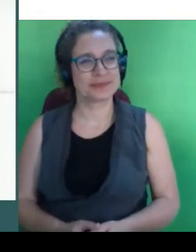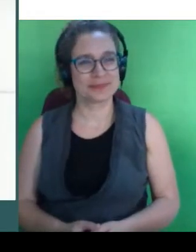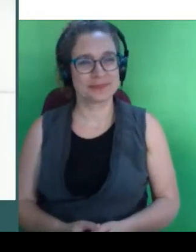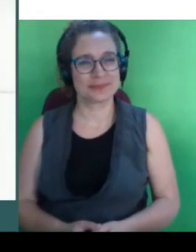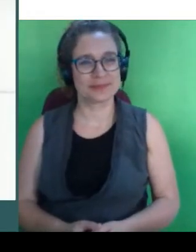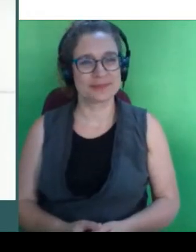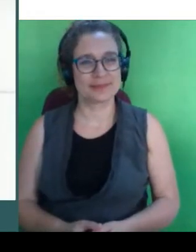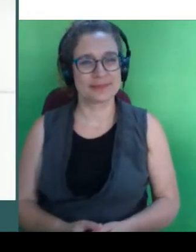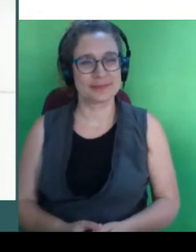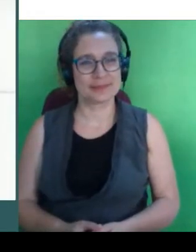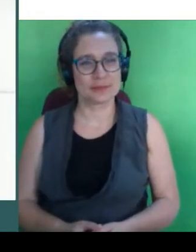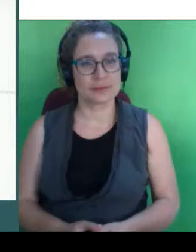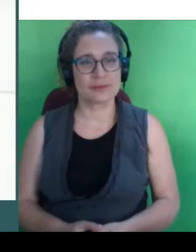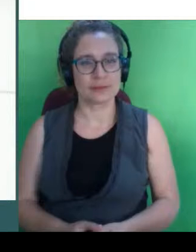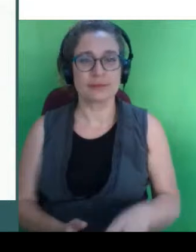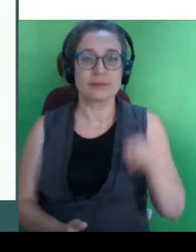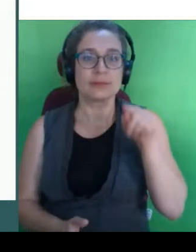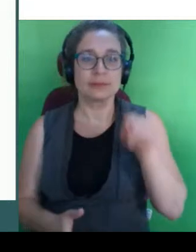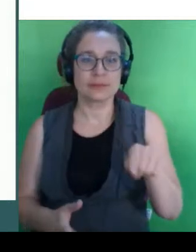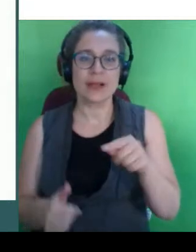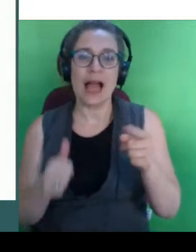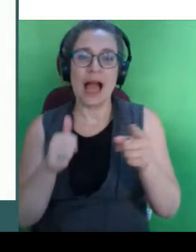The Allergy UK